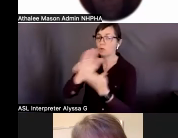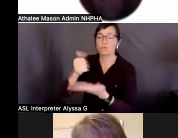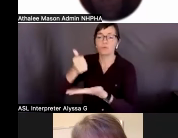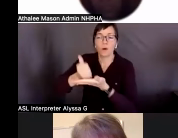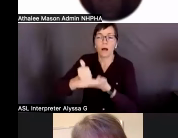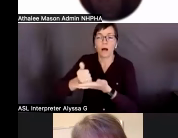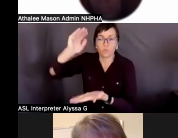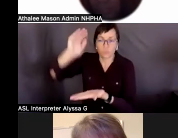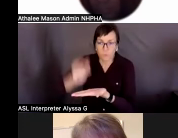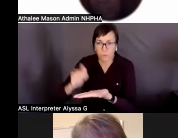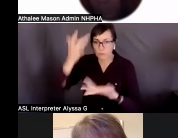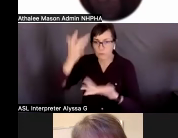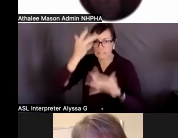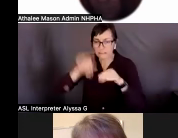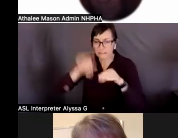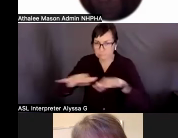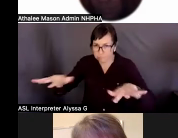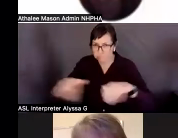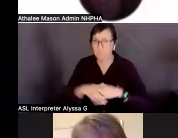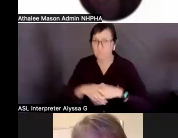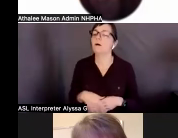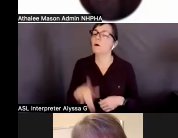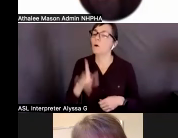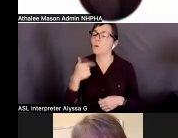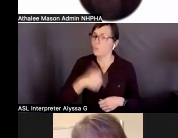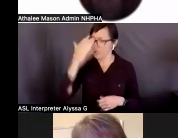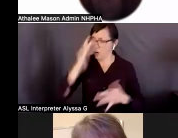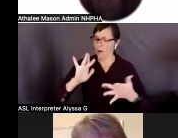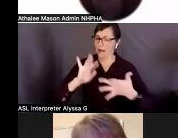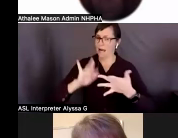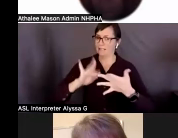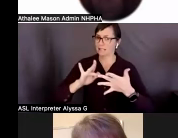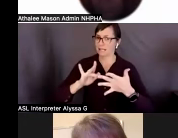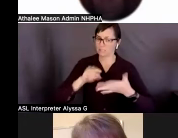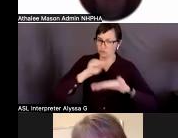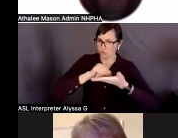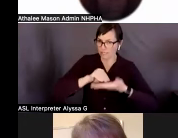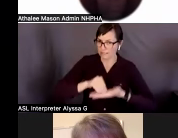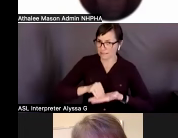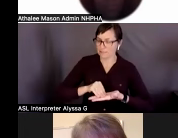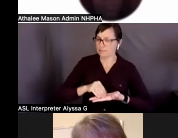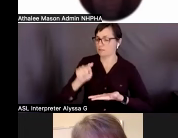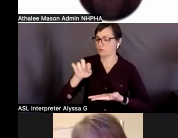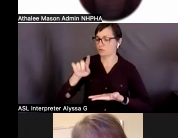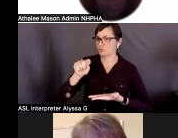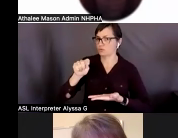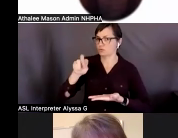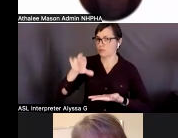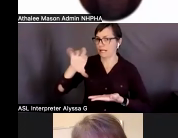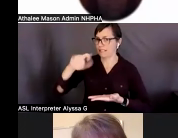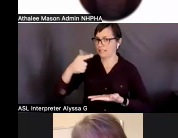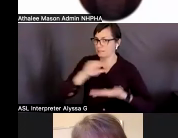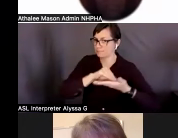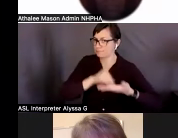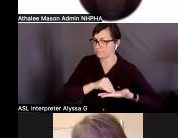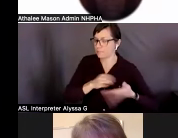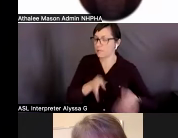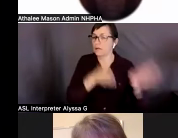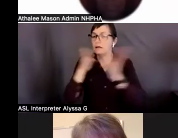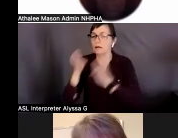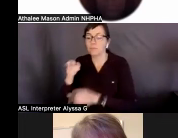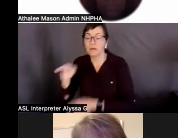In addition to that massive contact tracing effort that we know that was going on. So I want to highlight a few tools that will impact the health officer. First